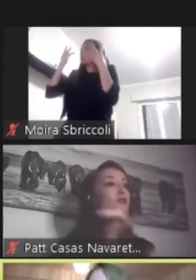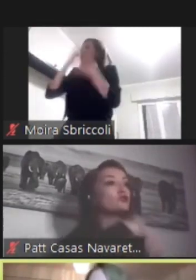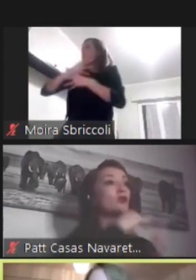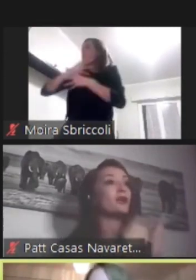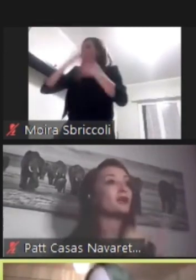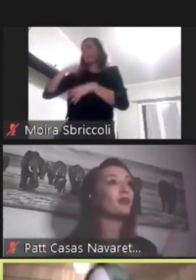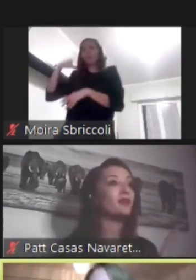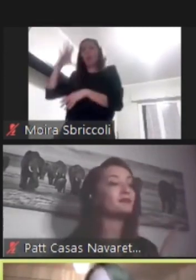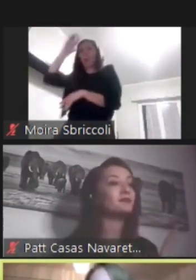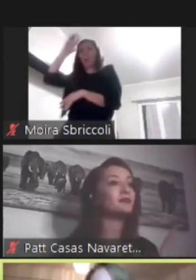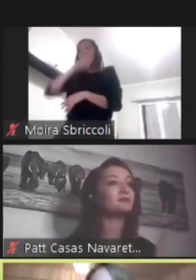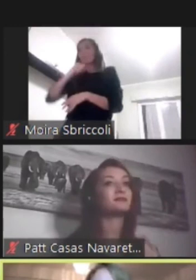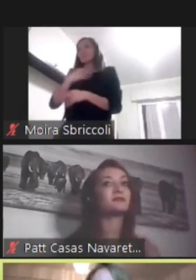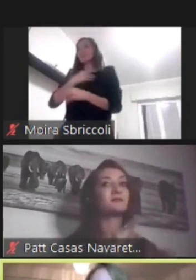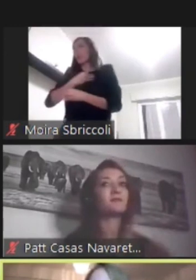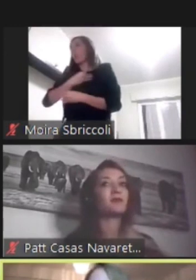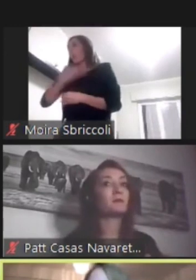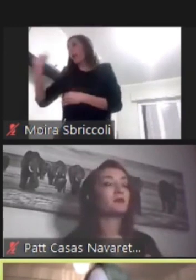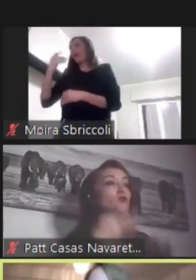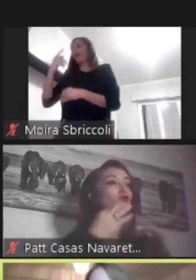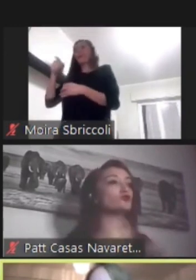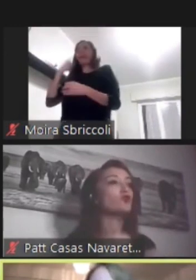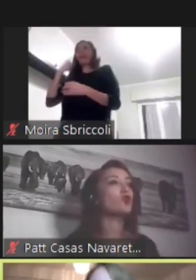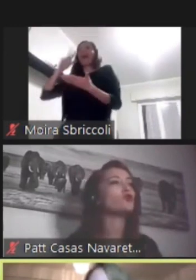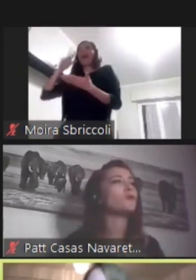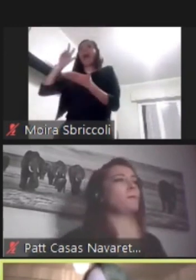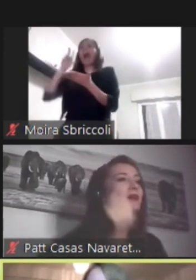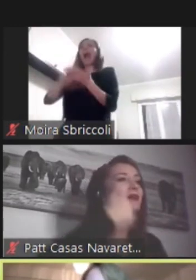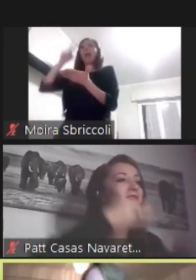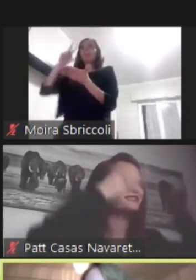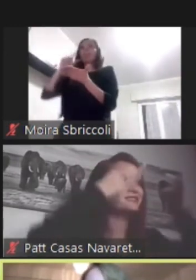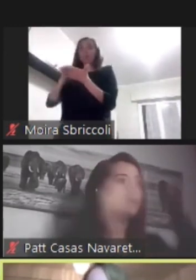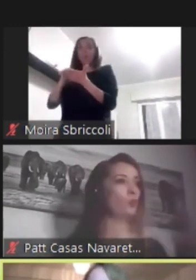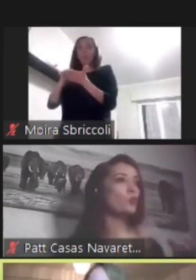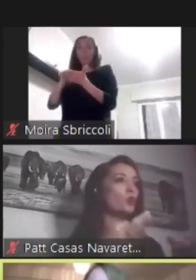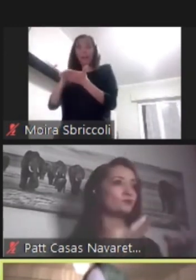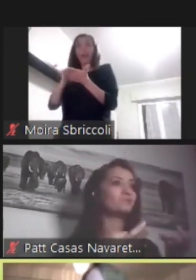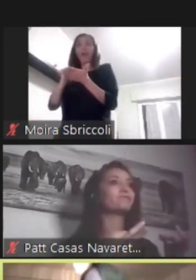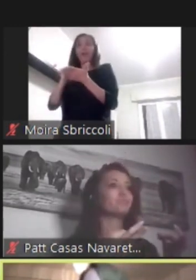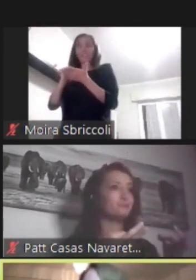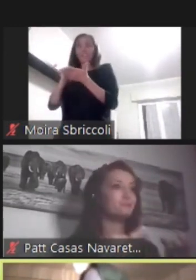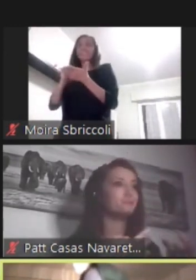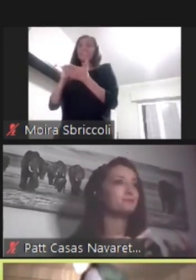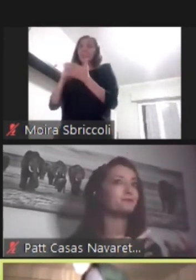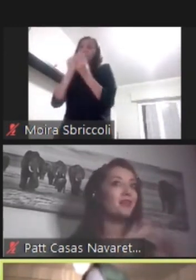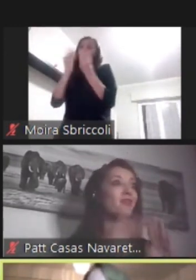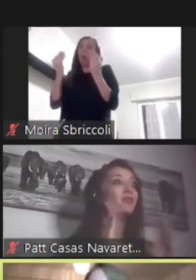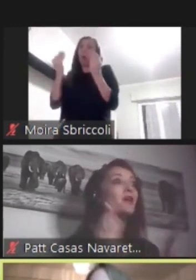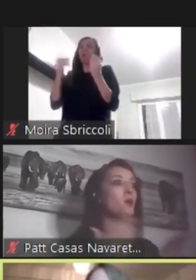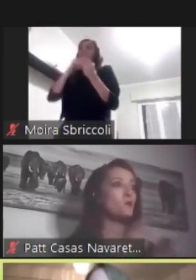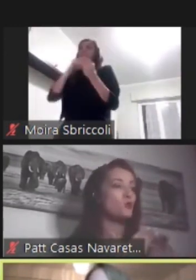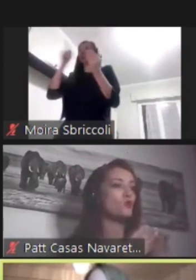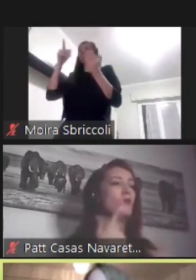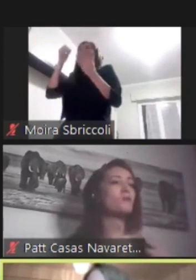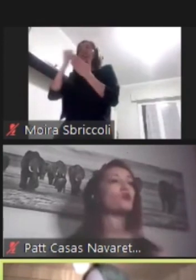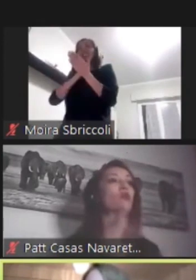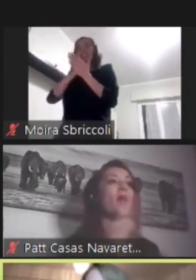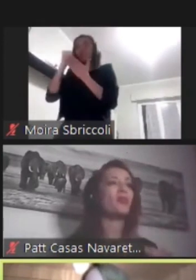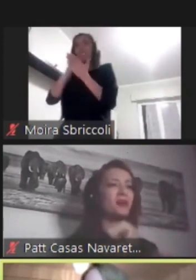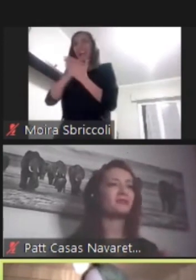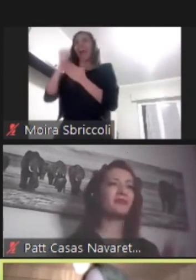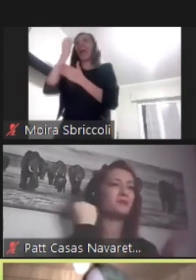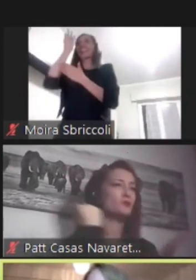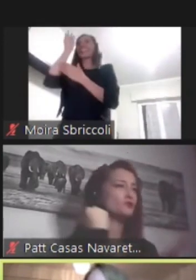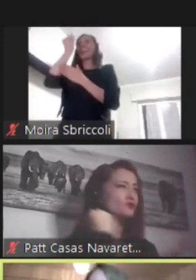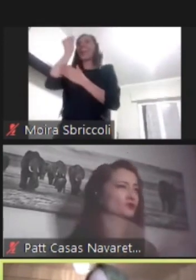by so many other governing bodies like the FDA, as well as